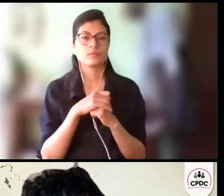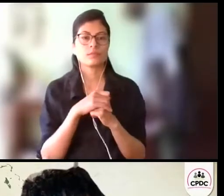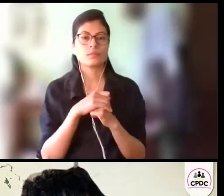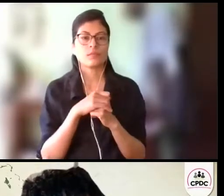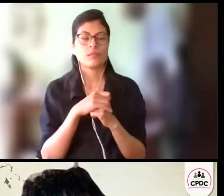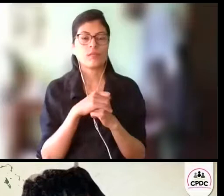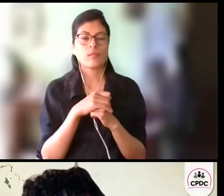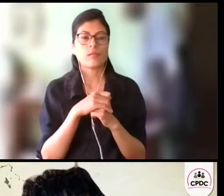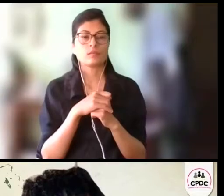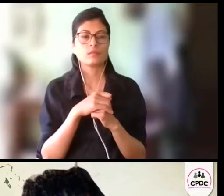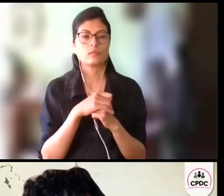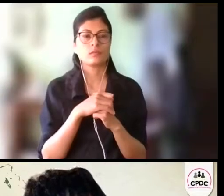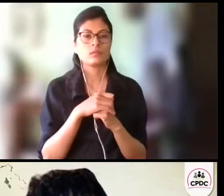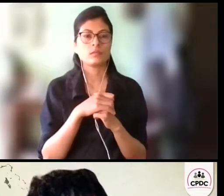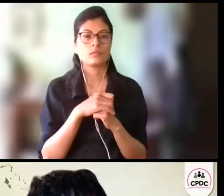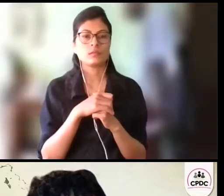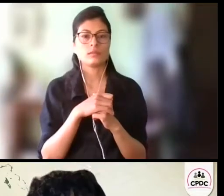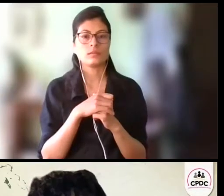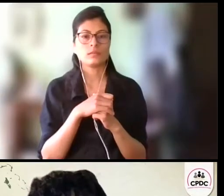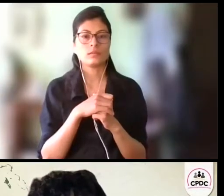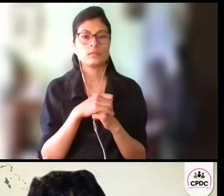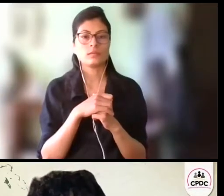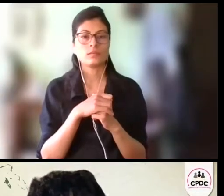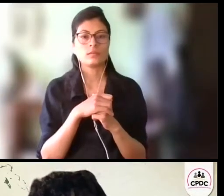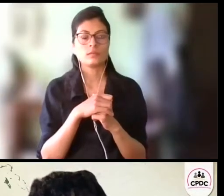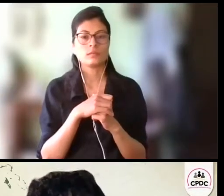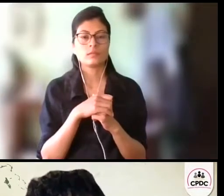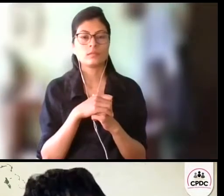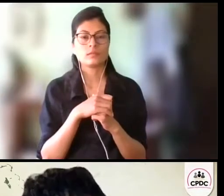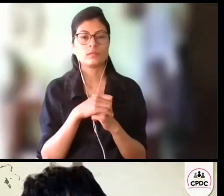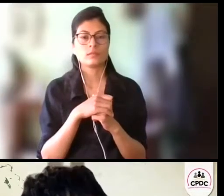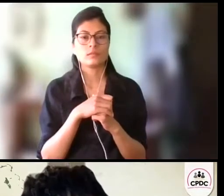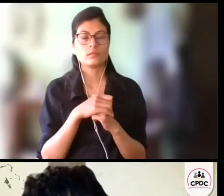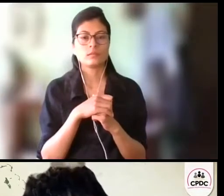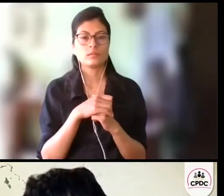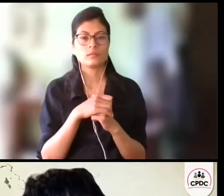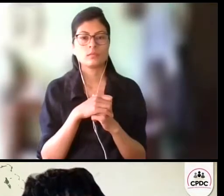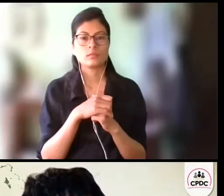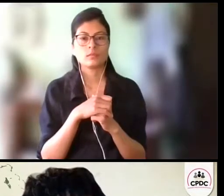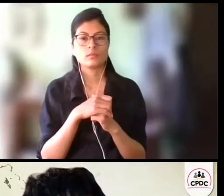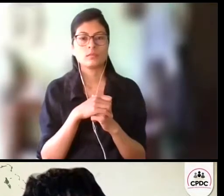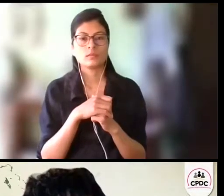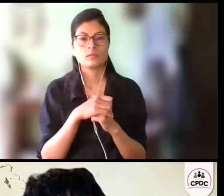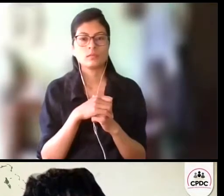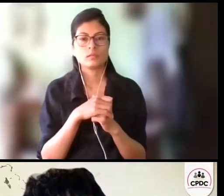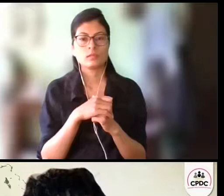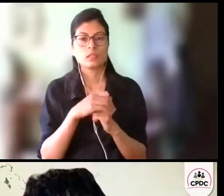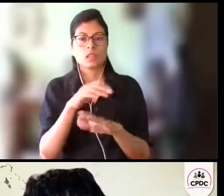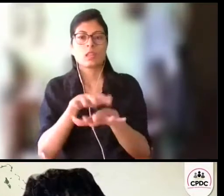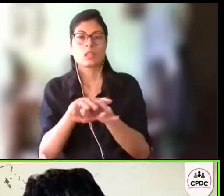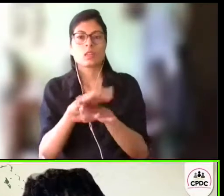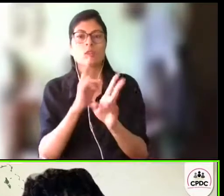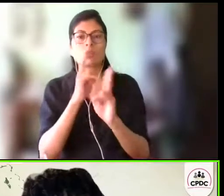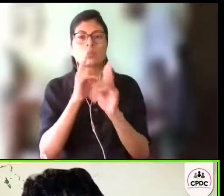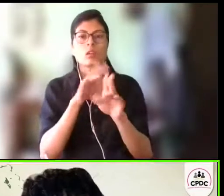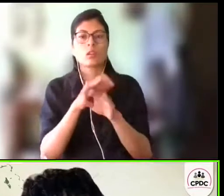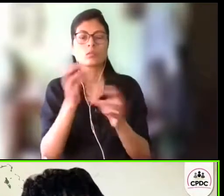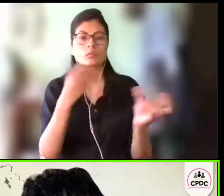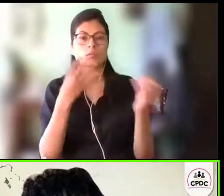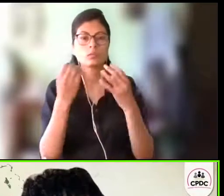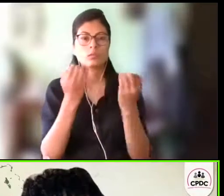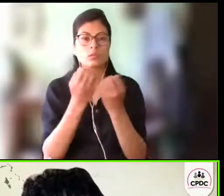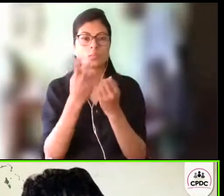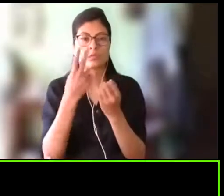so I know you would have spoken extensively about, you know, the different efforts at building capacity and helping, you know, to support